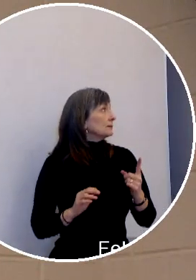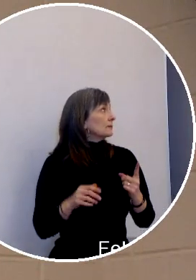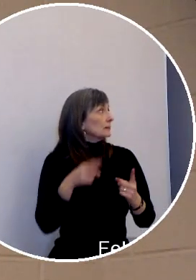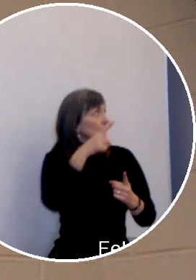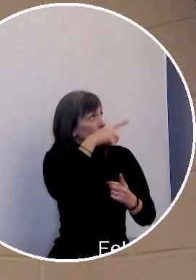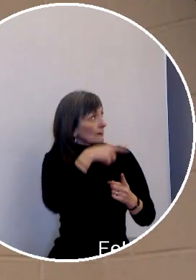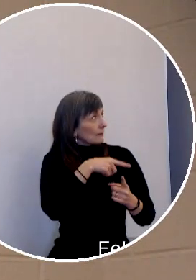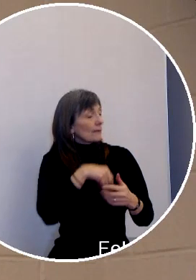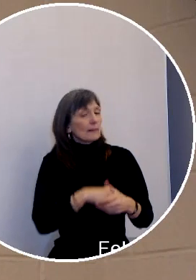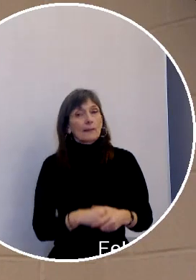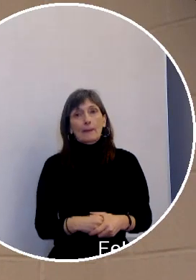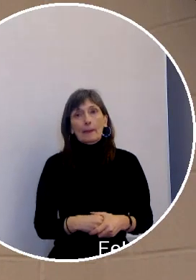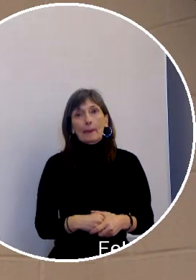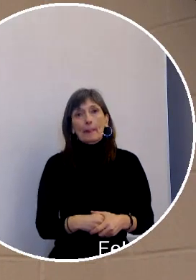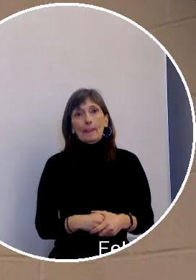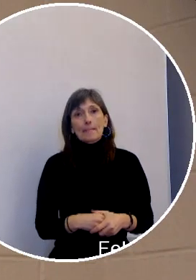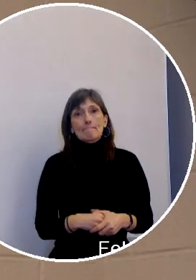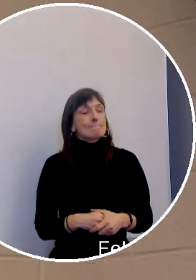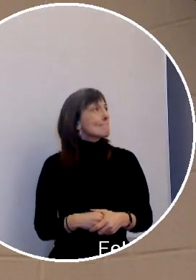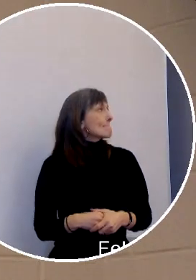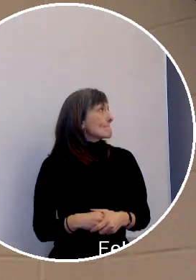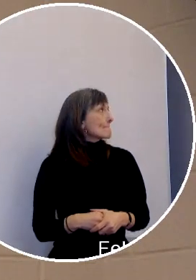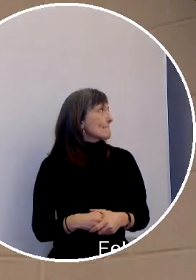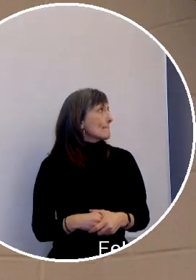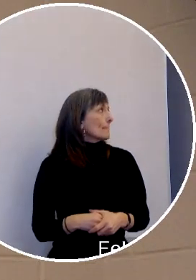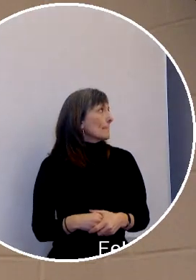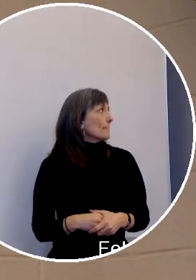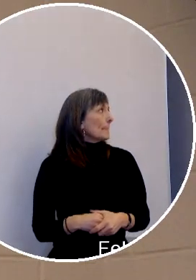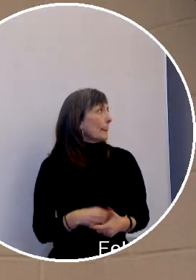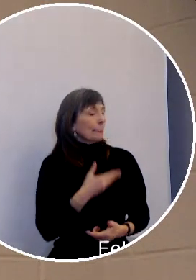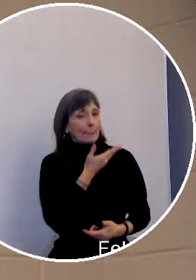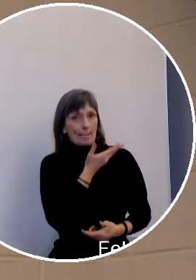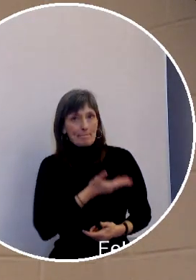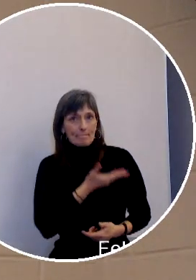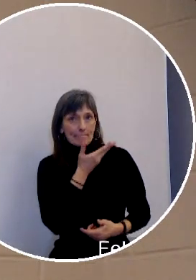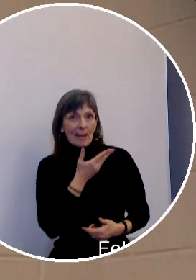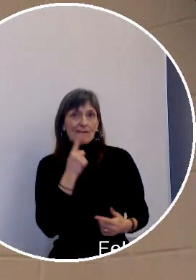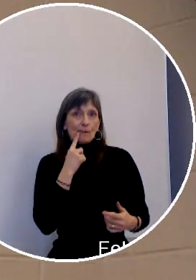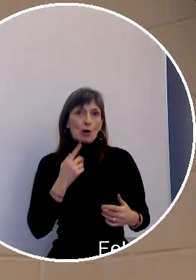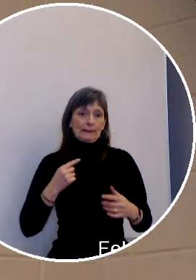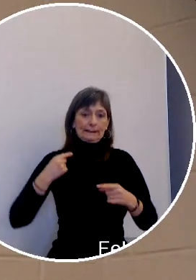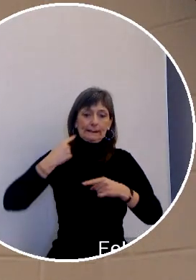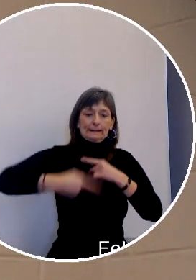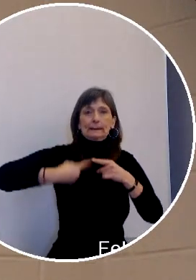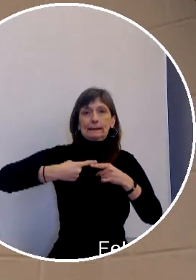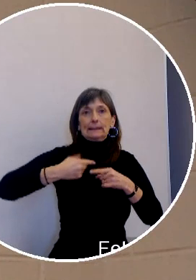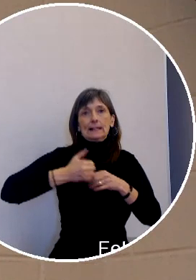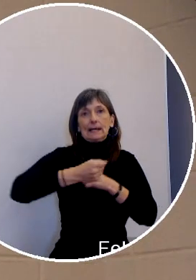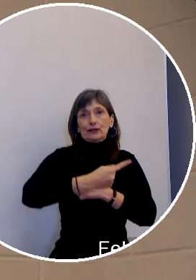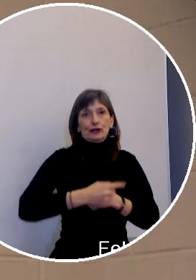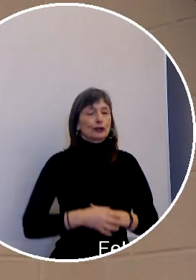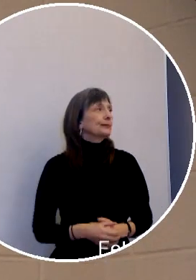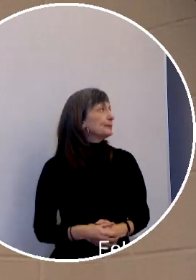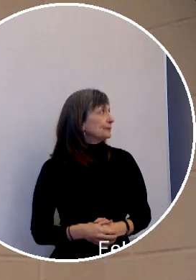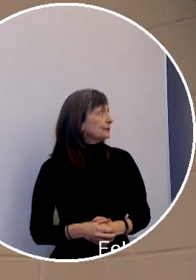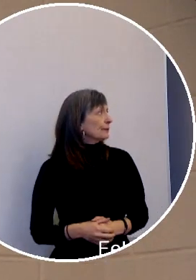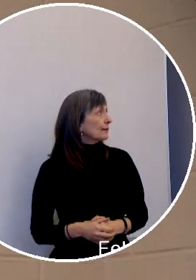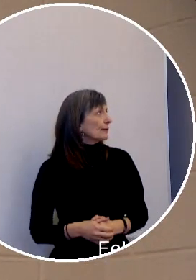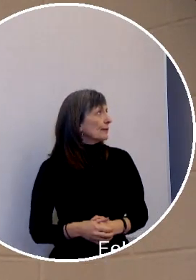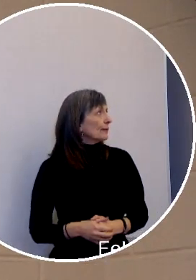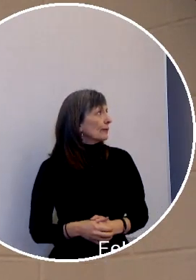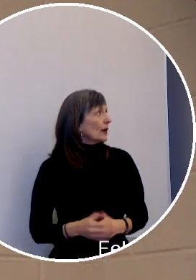championing to government for the next cycle from government priorities for